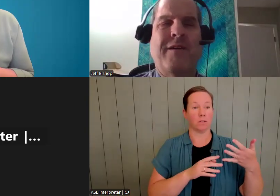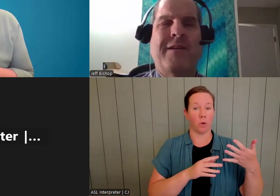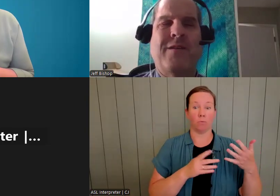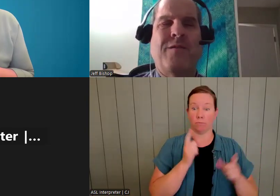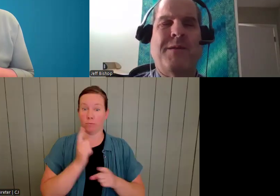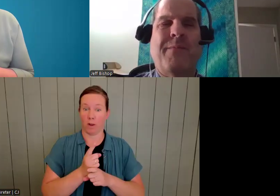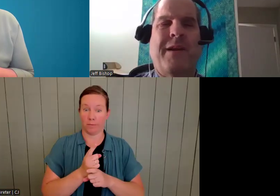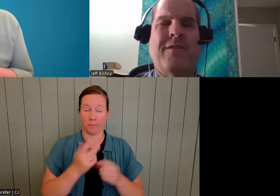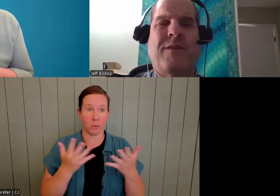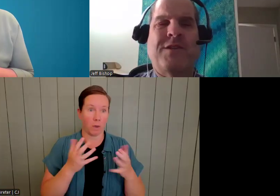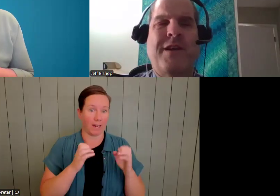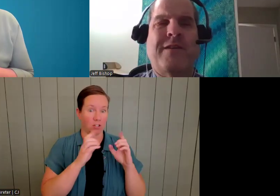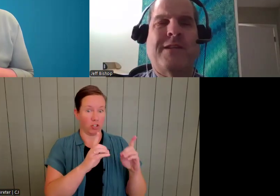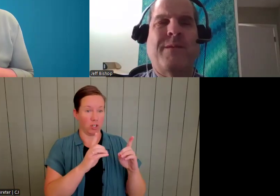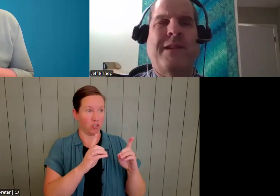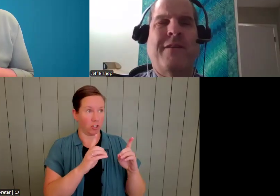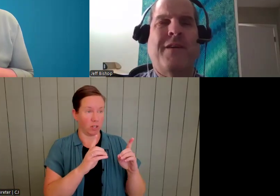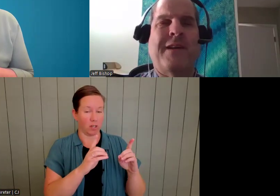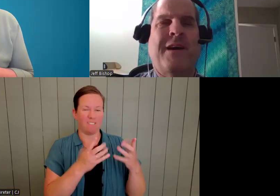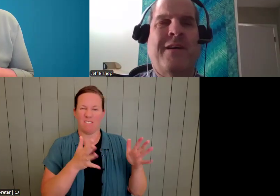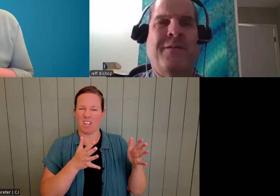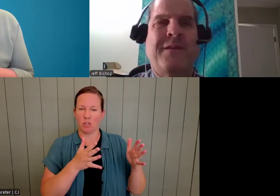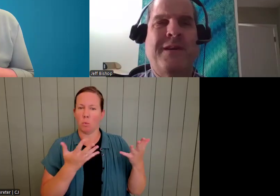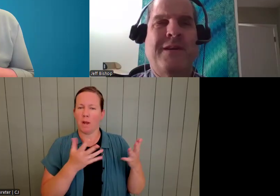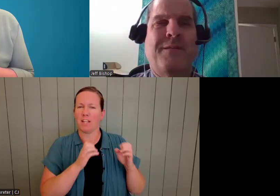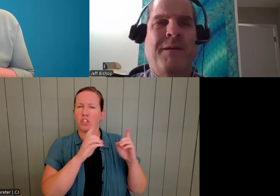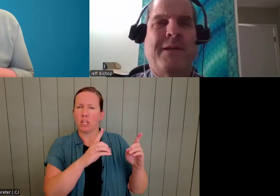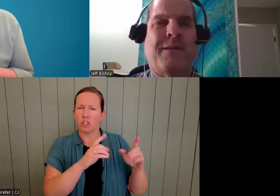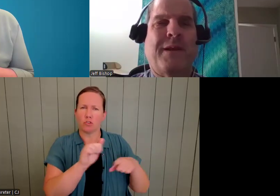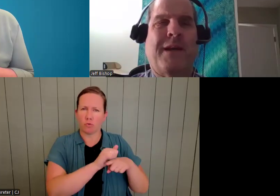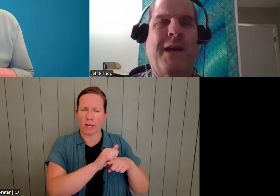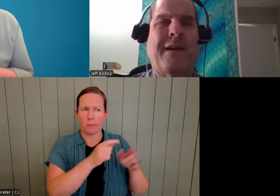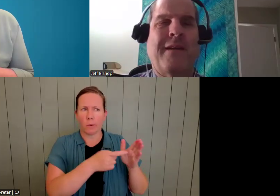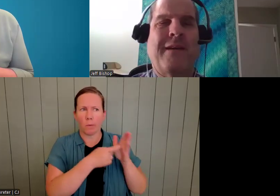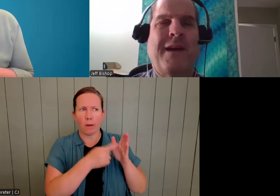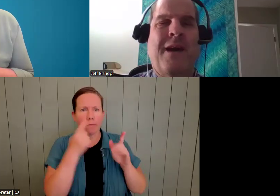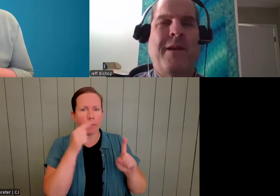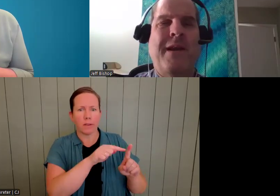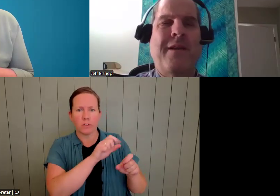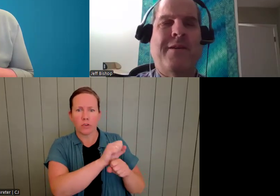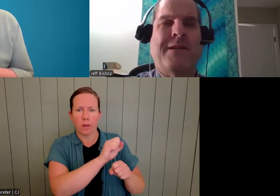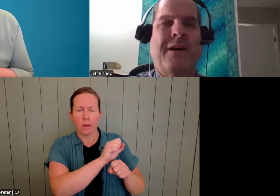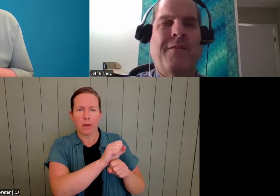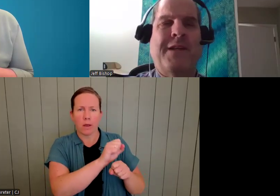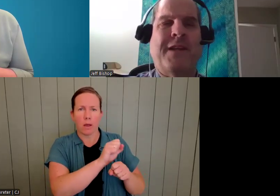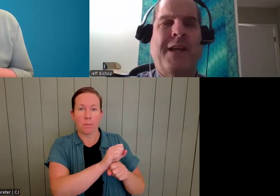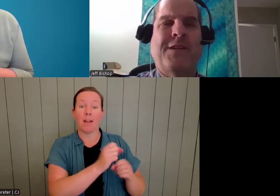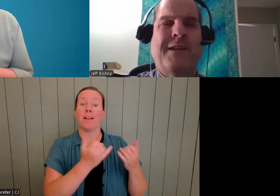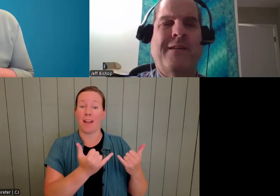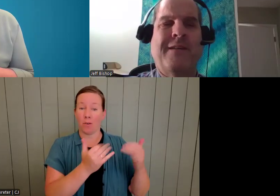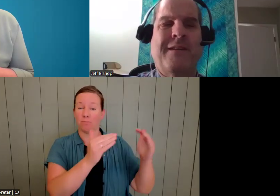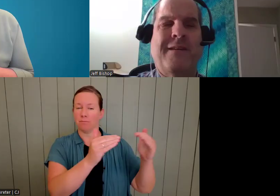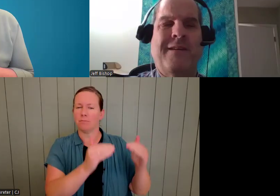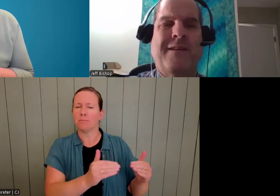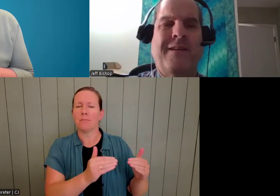I'm going to type another question here, something to the effect of maybe something like, how many years of